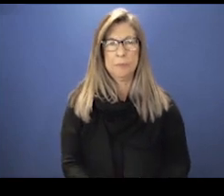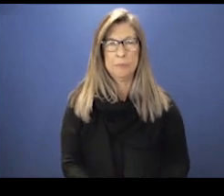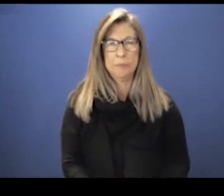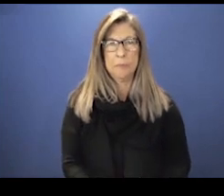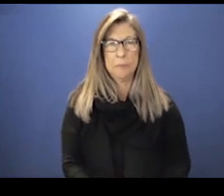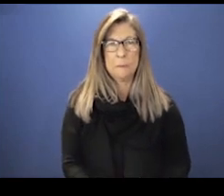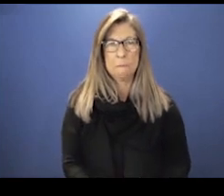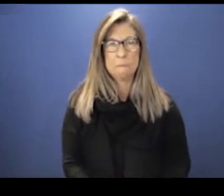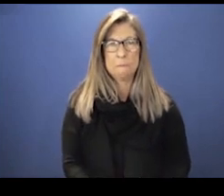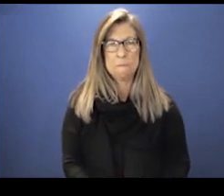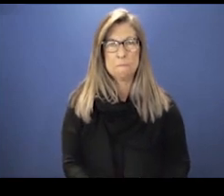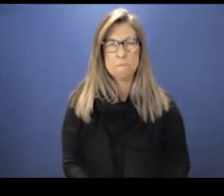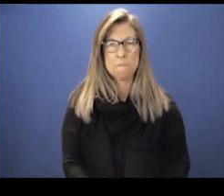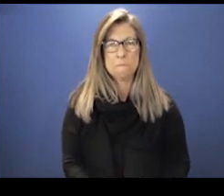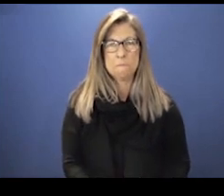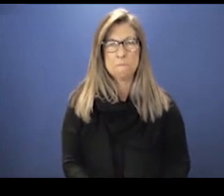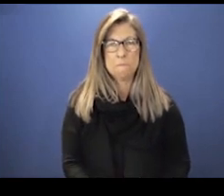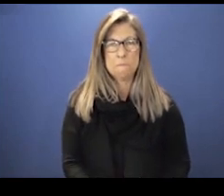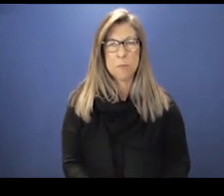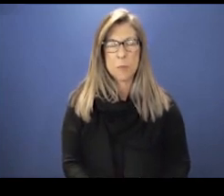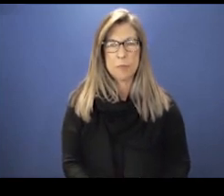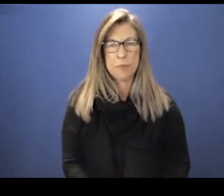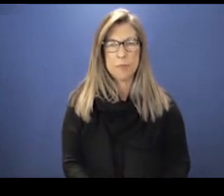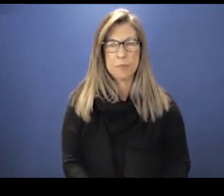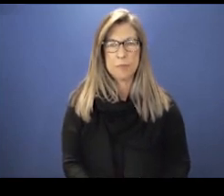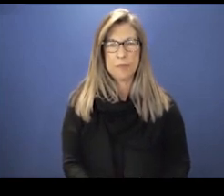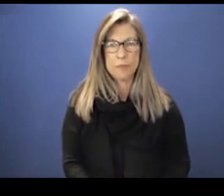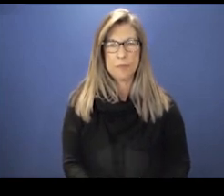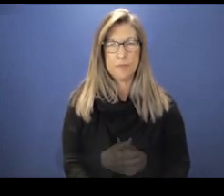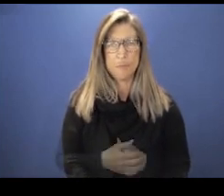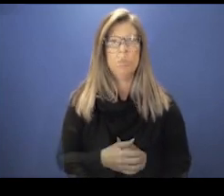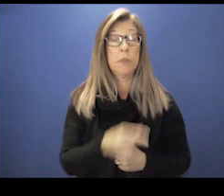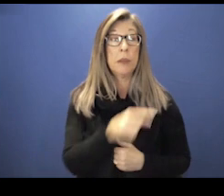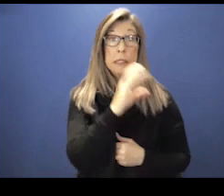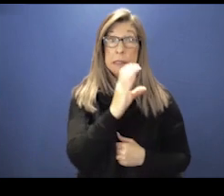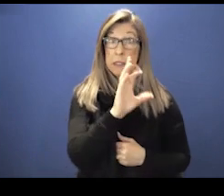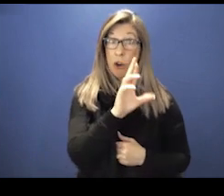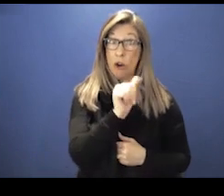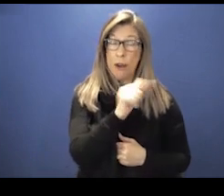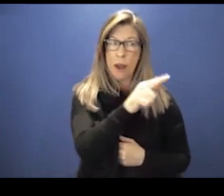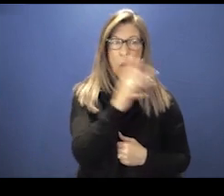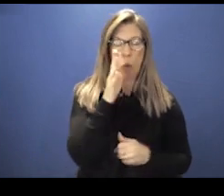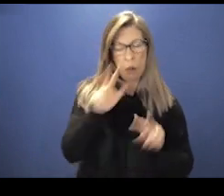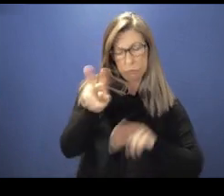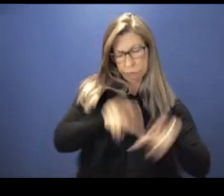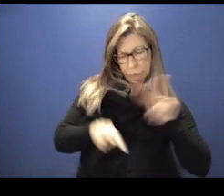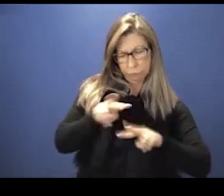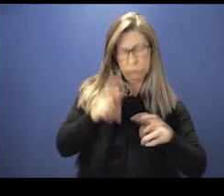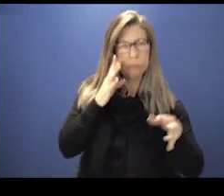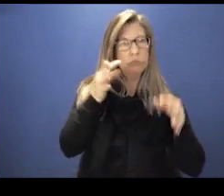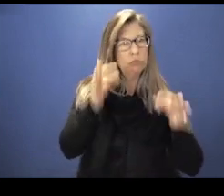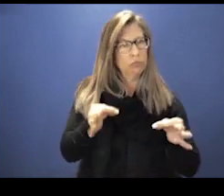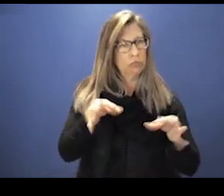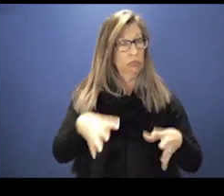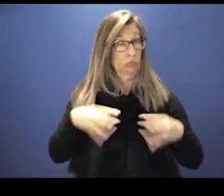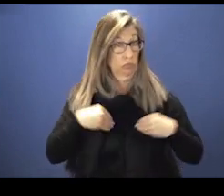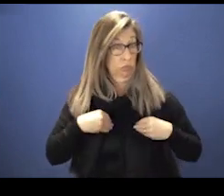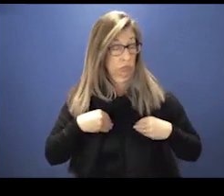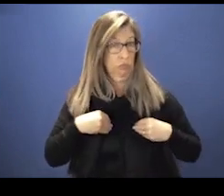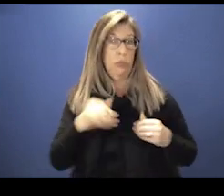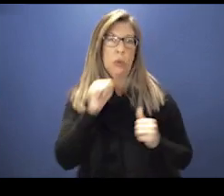The CRA will assess the application to determine eligibility for the DTC. There are 2 possible